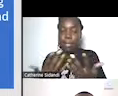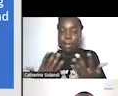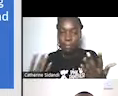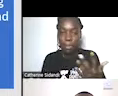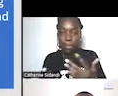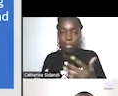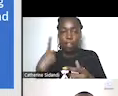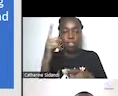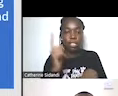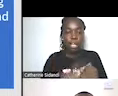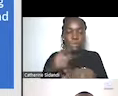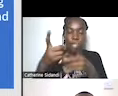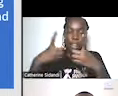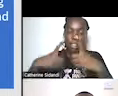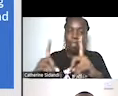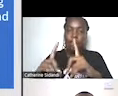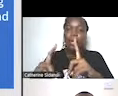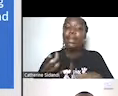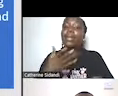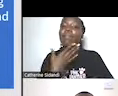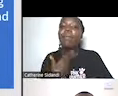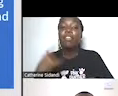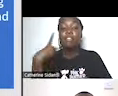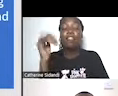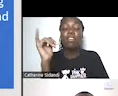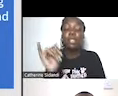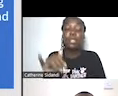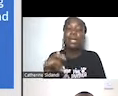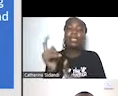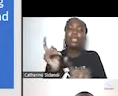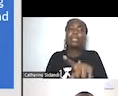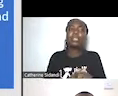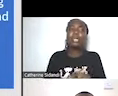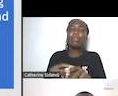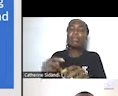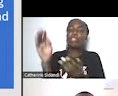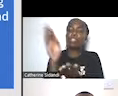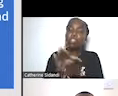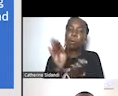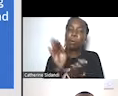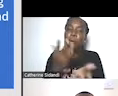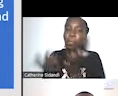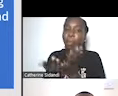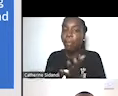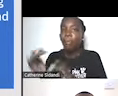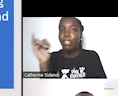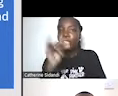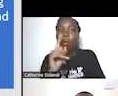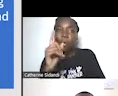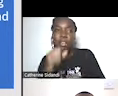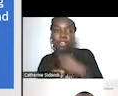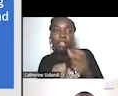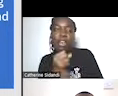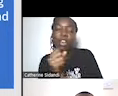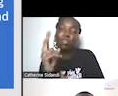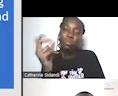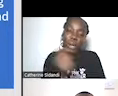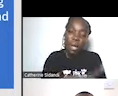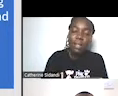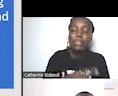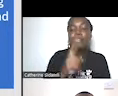delivered? What is the demand of this product, that when it comes to my store, it will go after 1 year, or will it go after 2 months, a day?